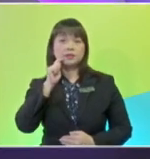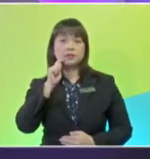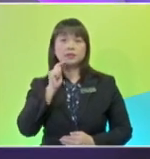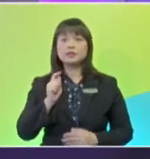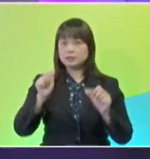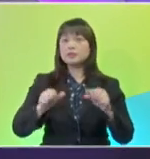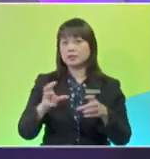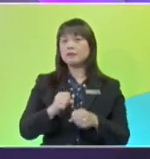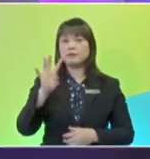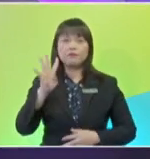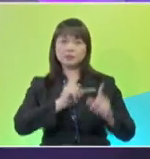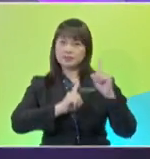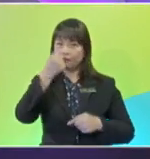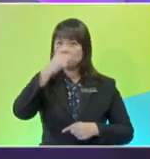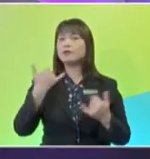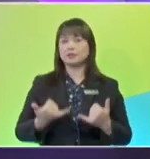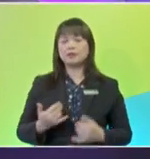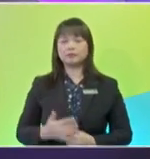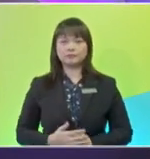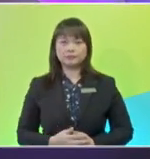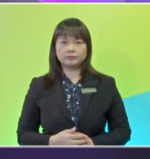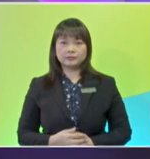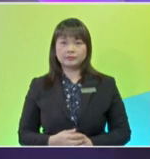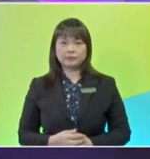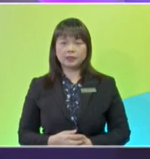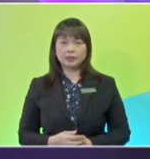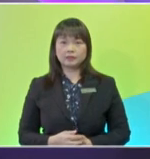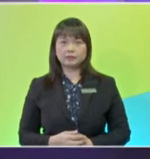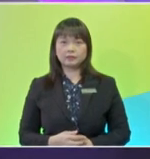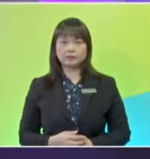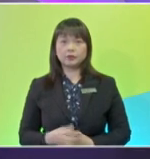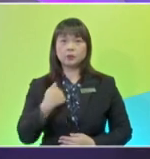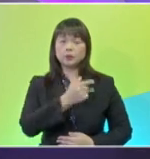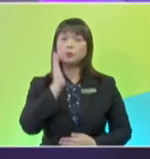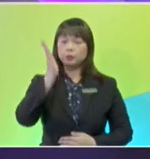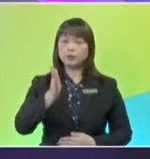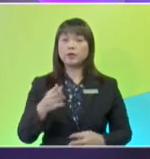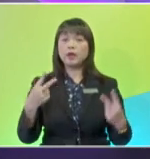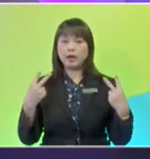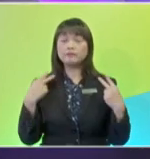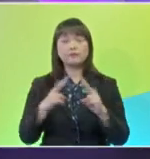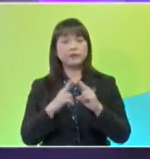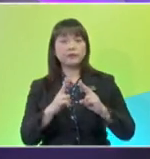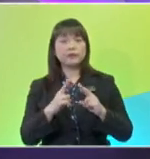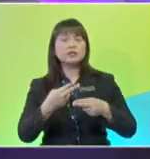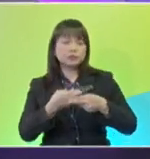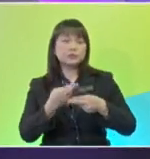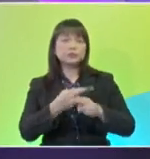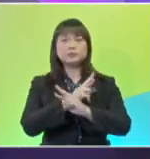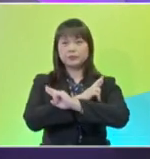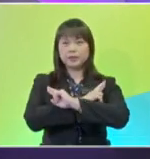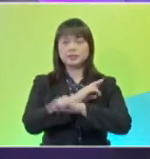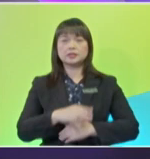next segment, hopefully, right? Yes. Right. So with that, we're going to be taking a very, very short break, and we'll come back